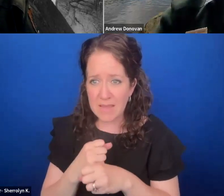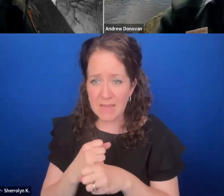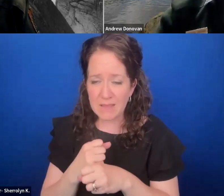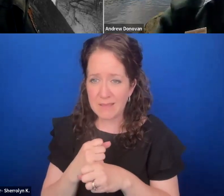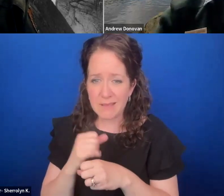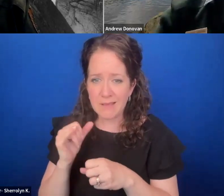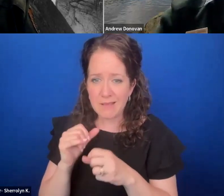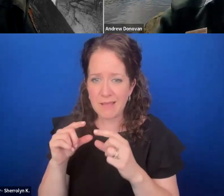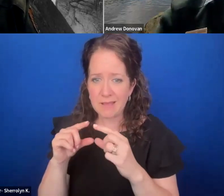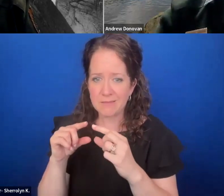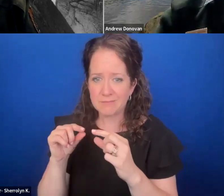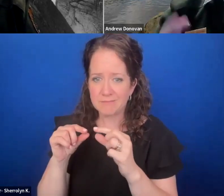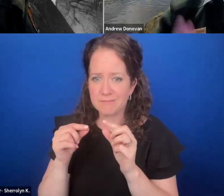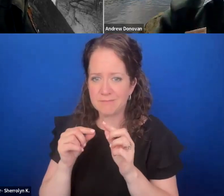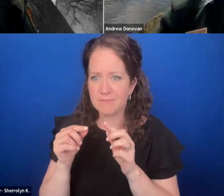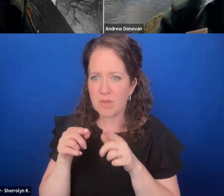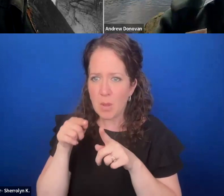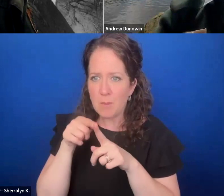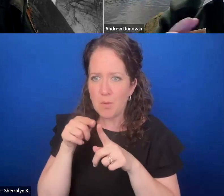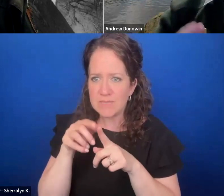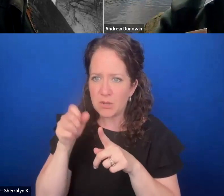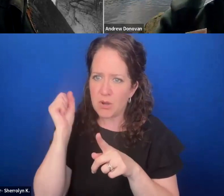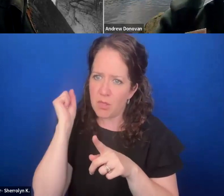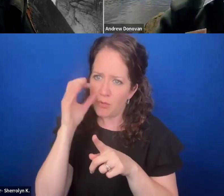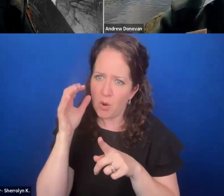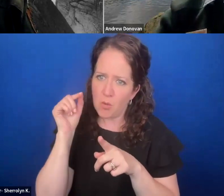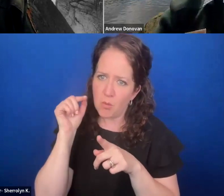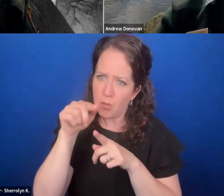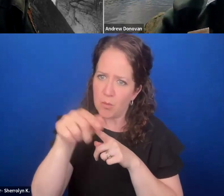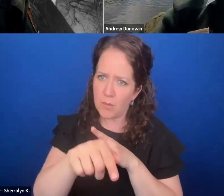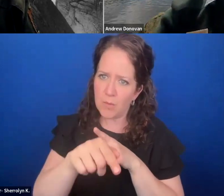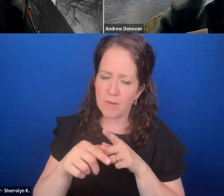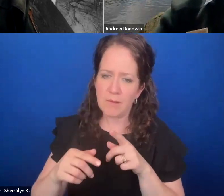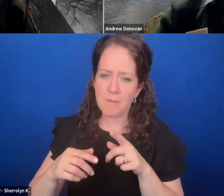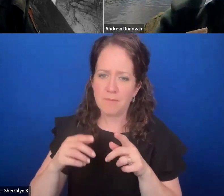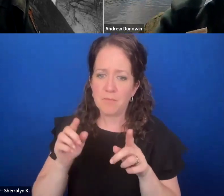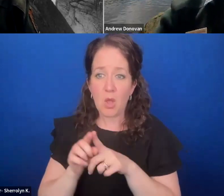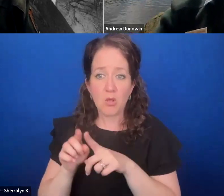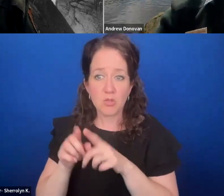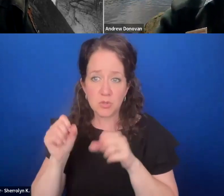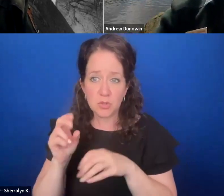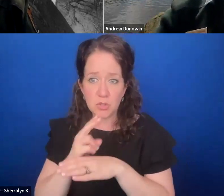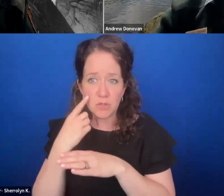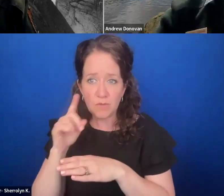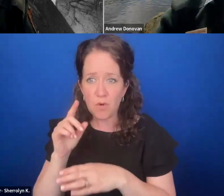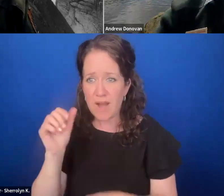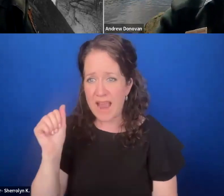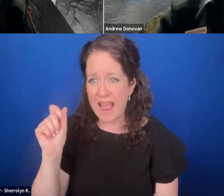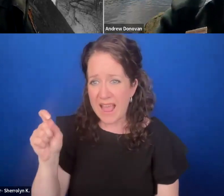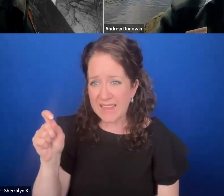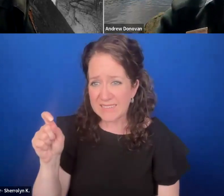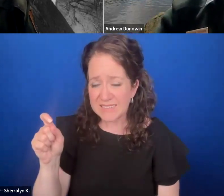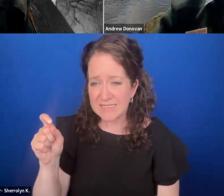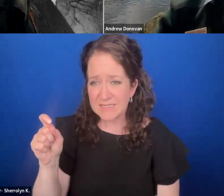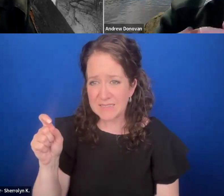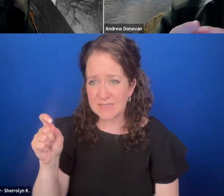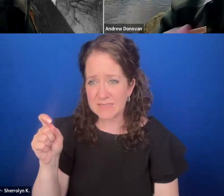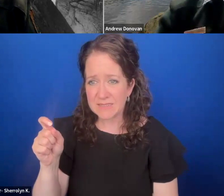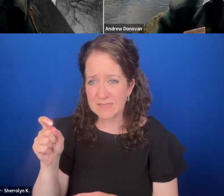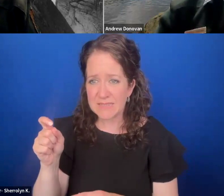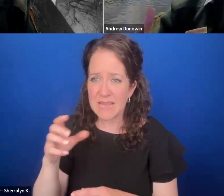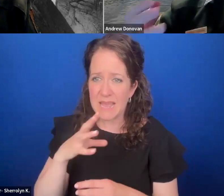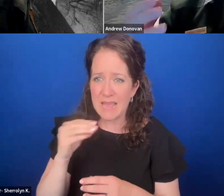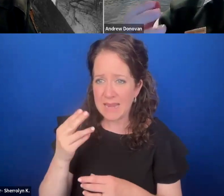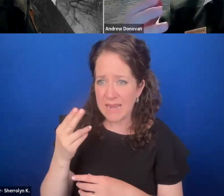a spot that you might make other stone tools, axe heads and hammers. So we have an